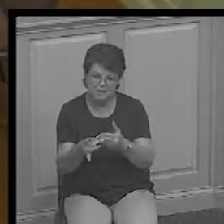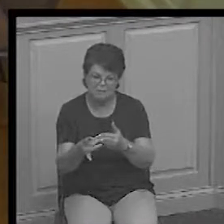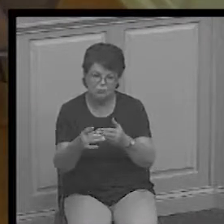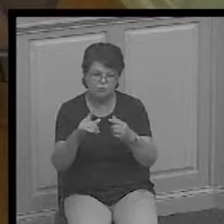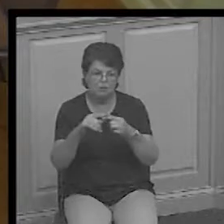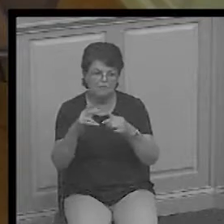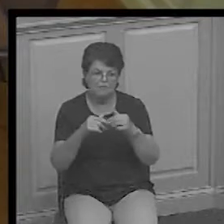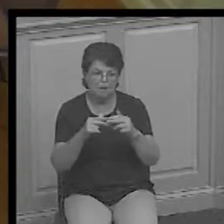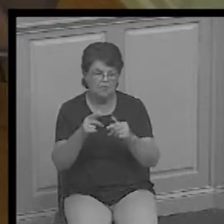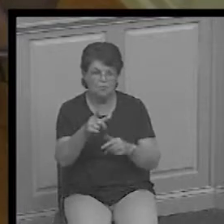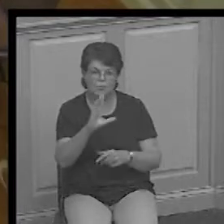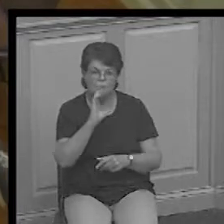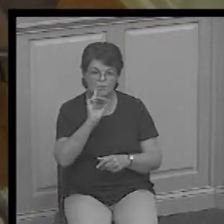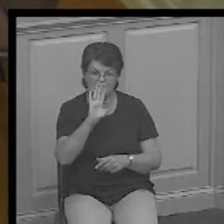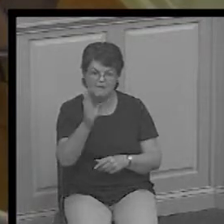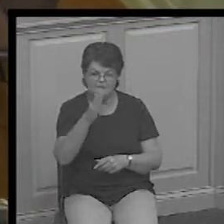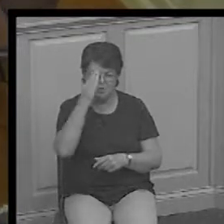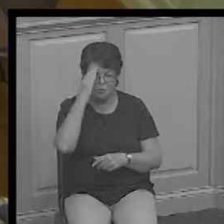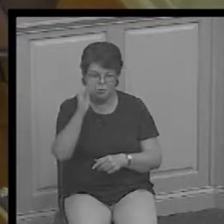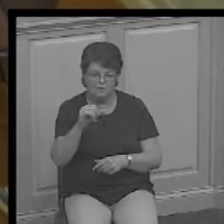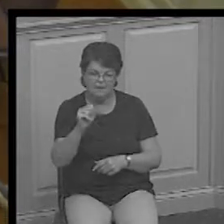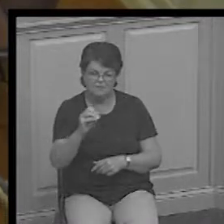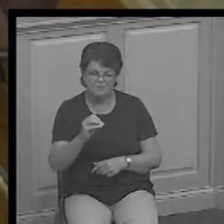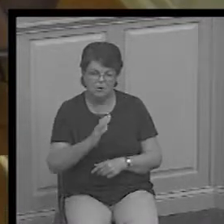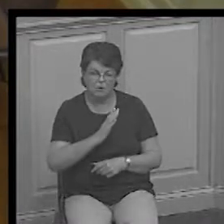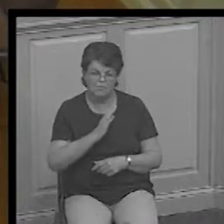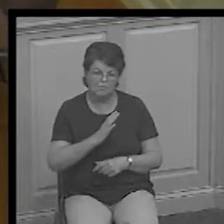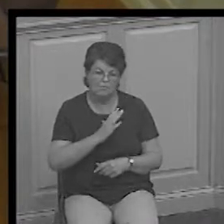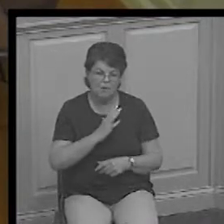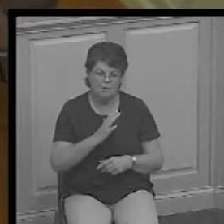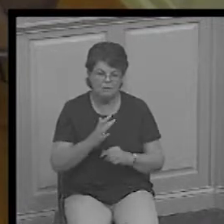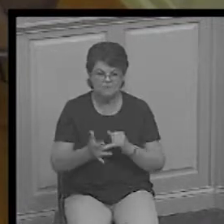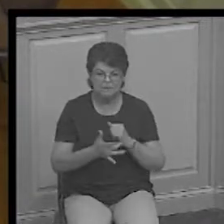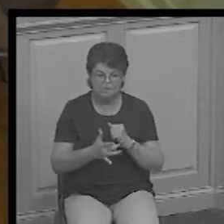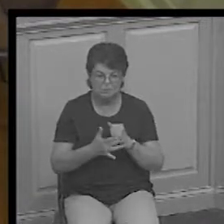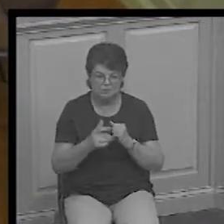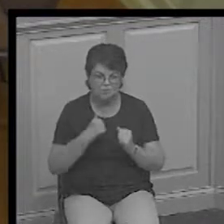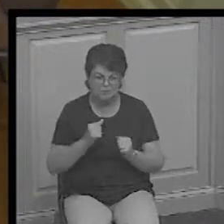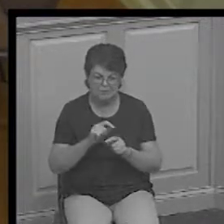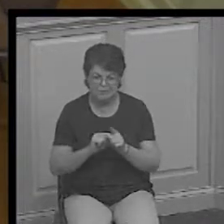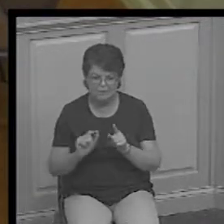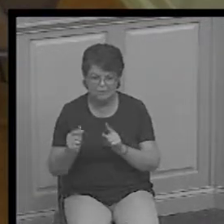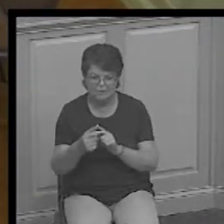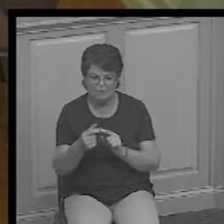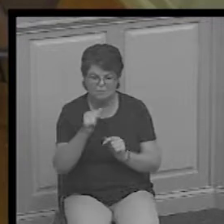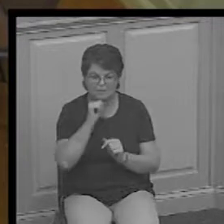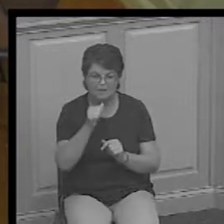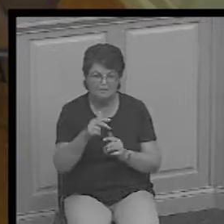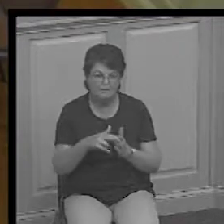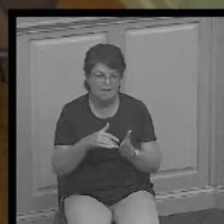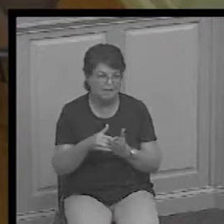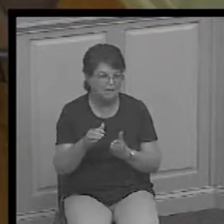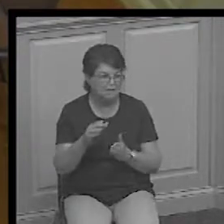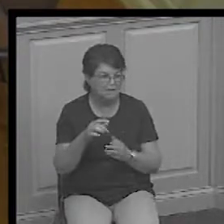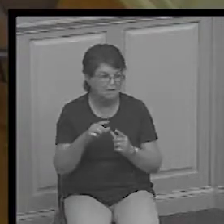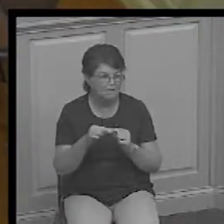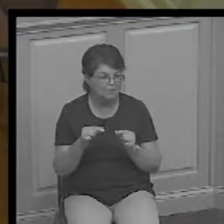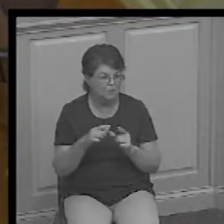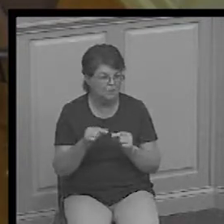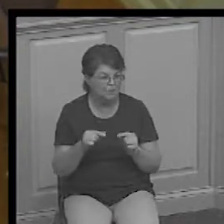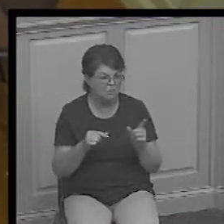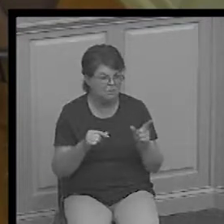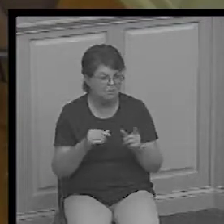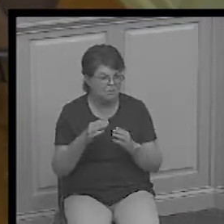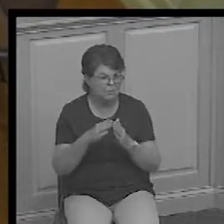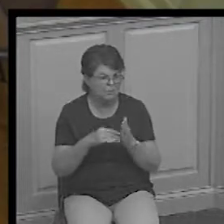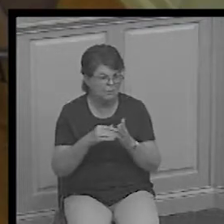up there and look at it. So modern technology offers us a number of ways to get around the not painting the brick. Okay. Well, in regards to whether it's painted on the wall